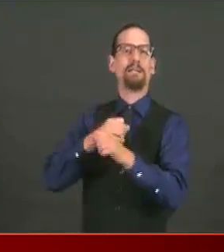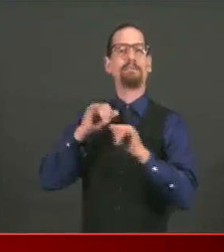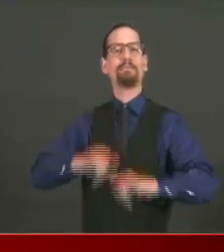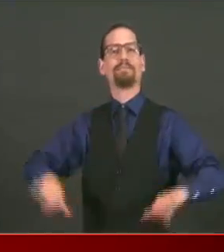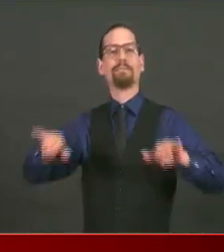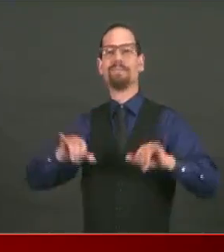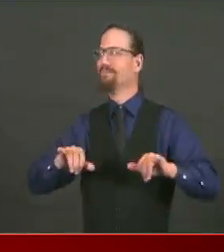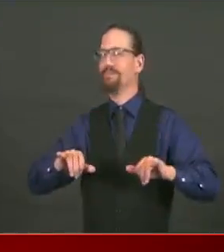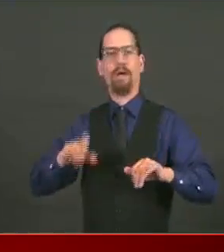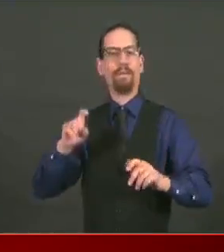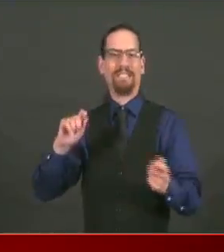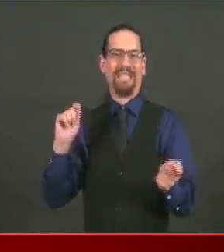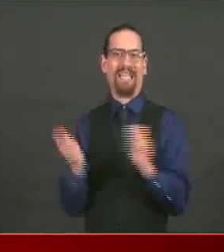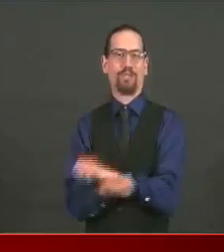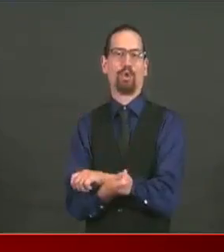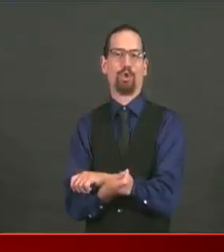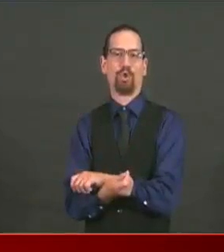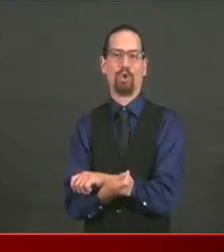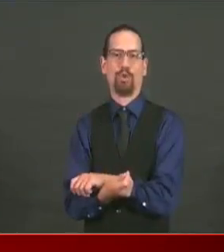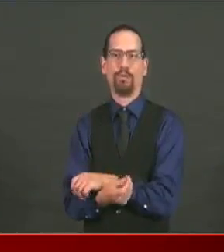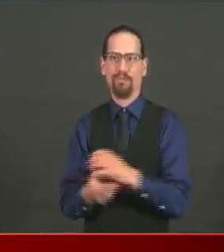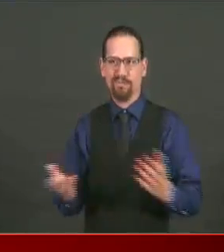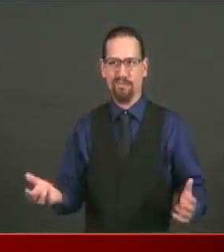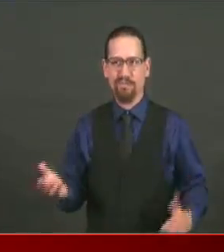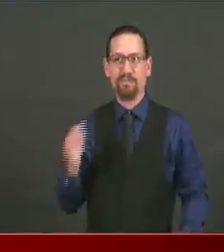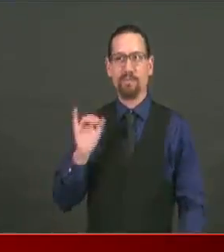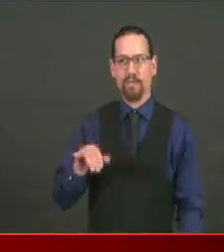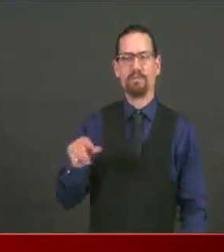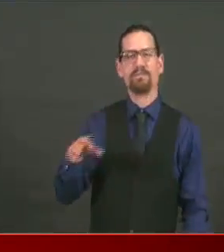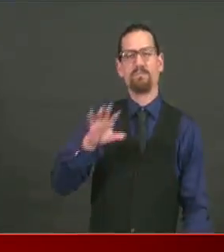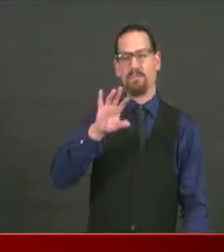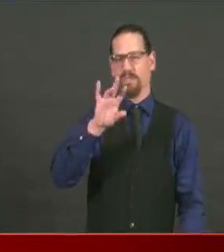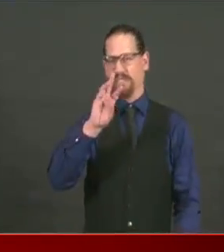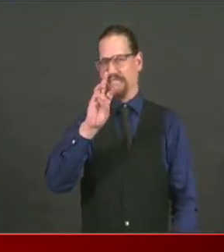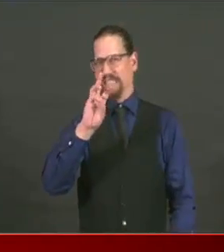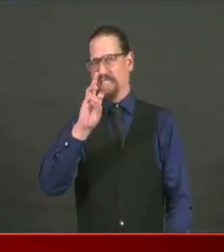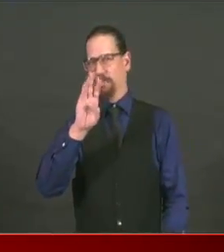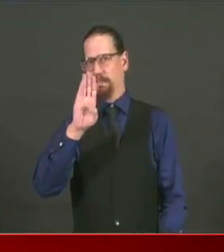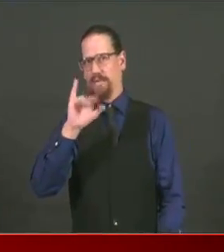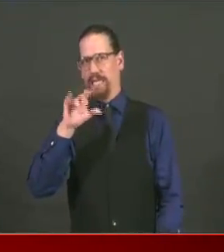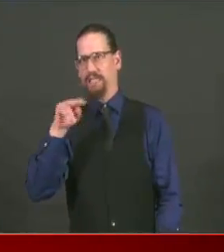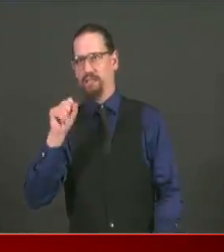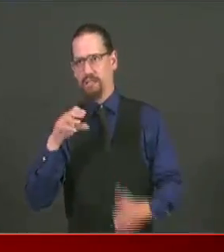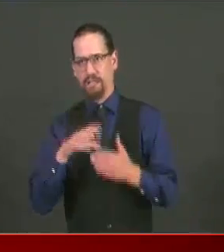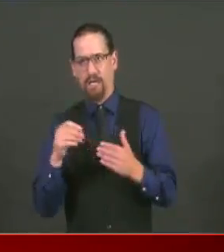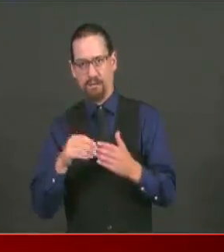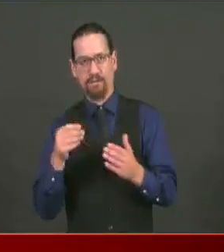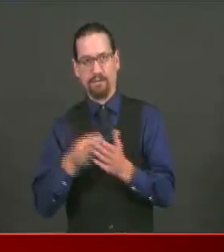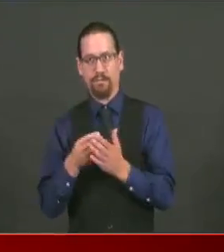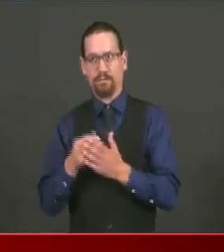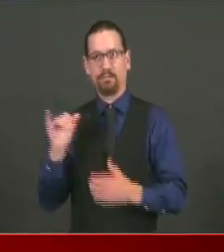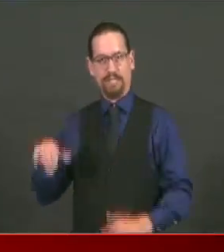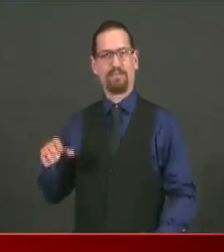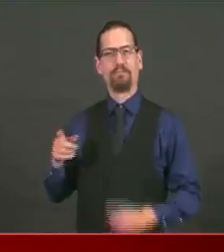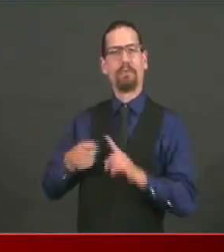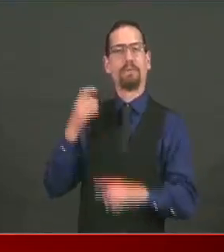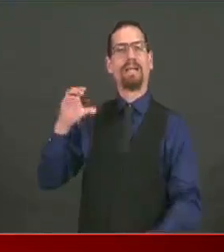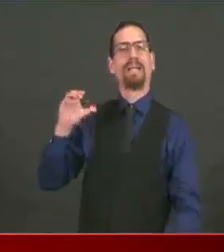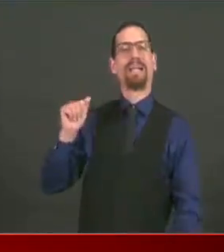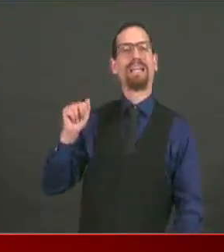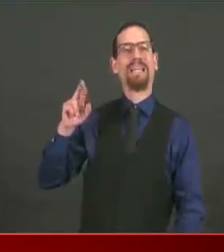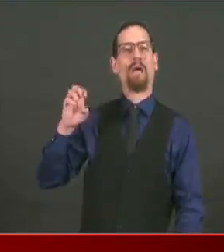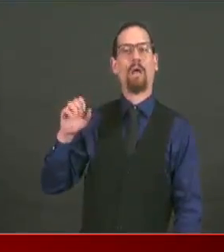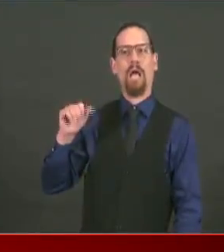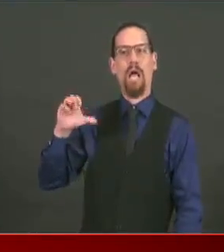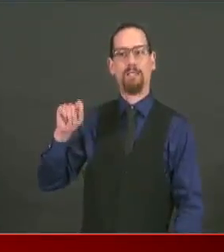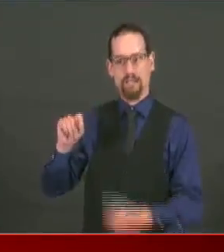that $76 million of the CARES Act funding, we're also going to be making available an additional $20